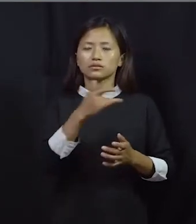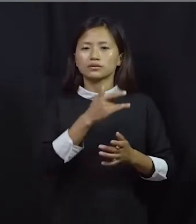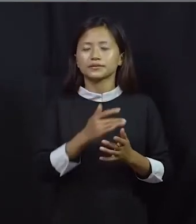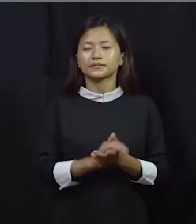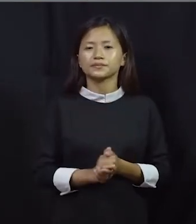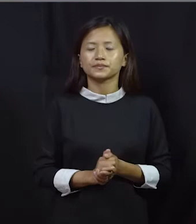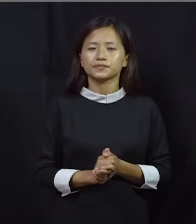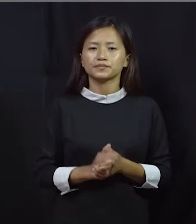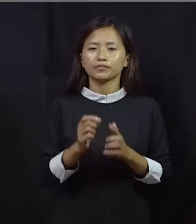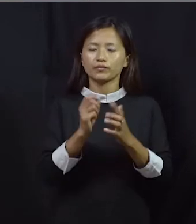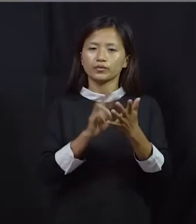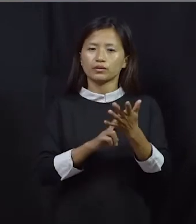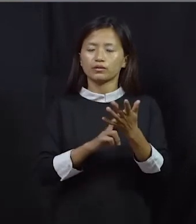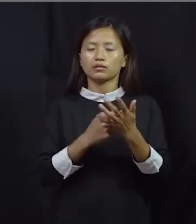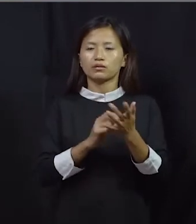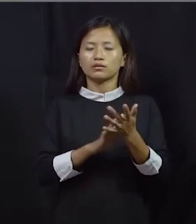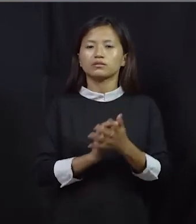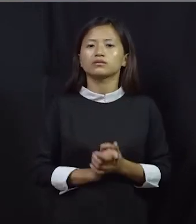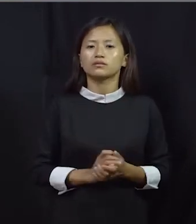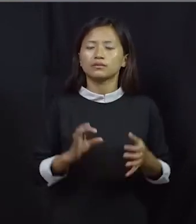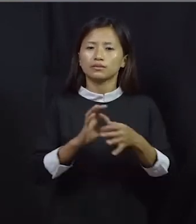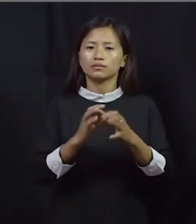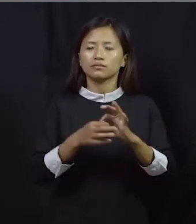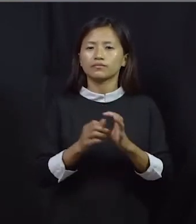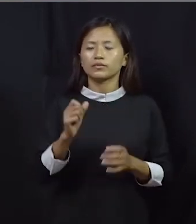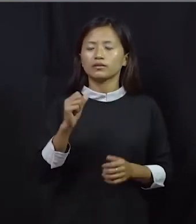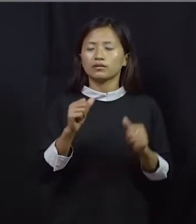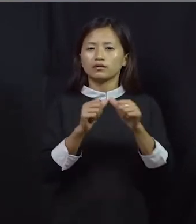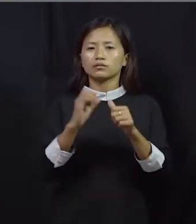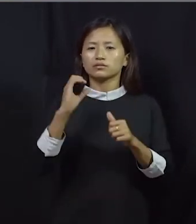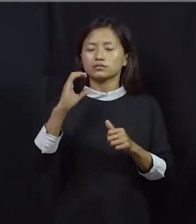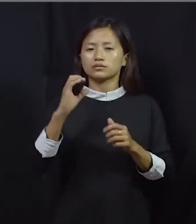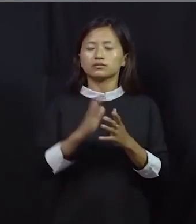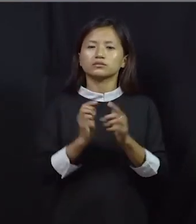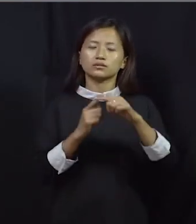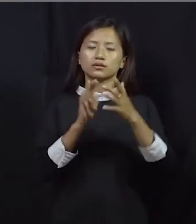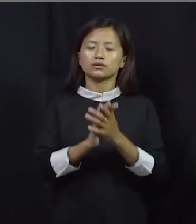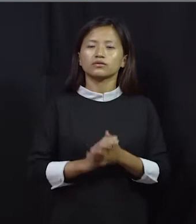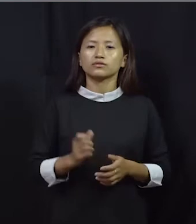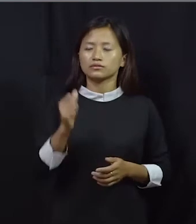important provisions that has been given in Partnership Act 1932 in the